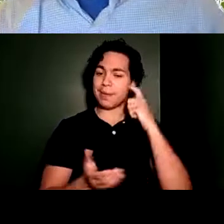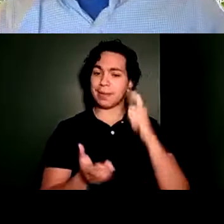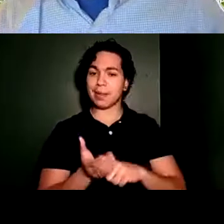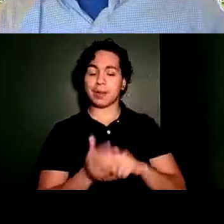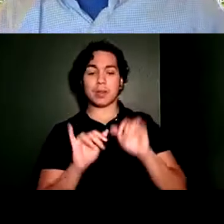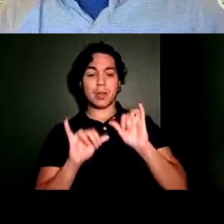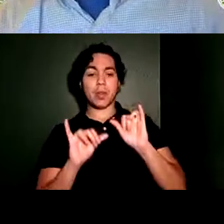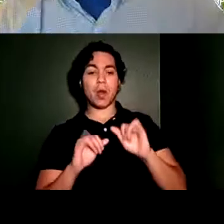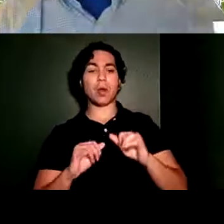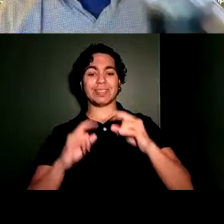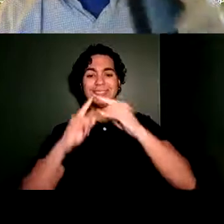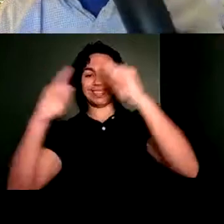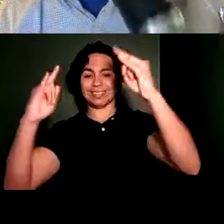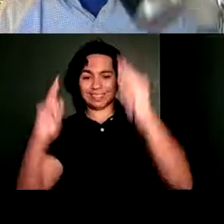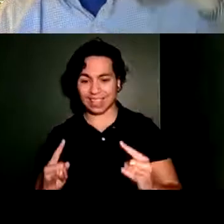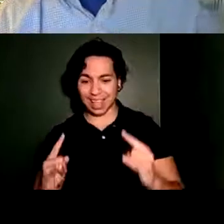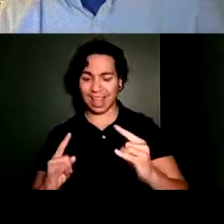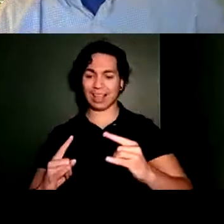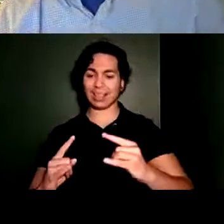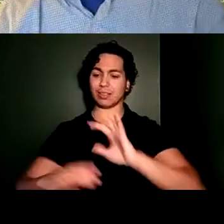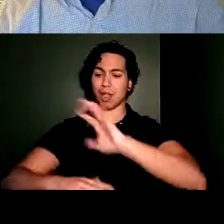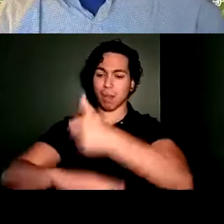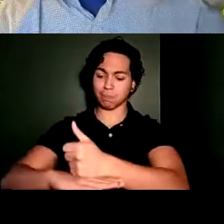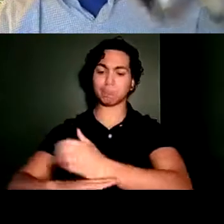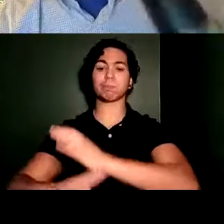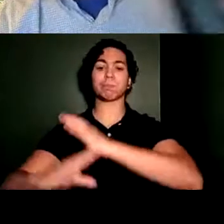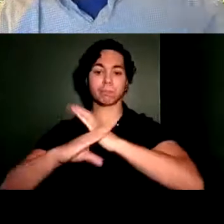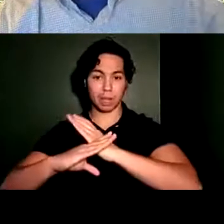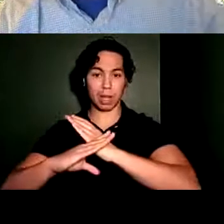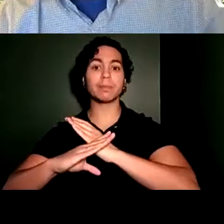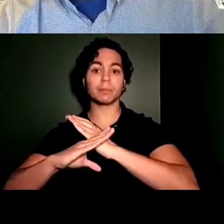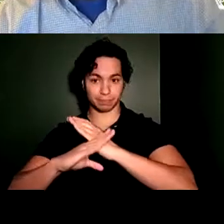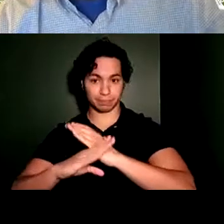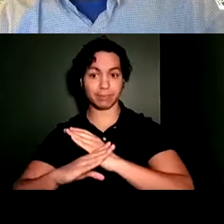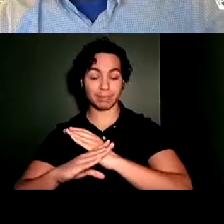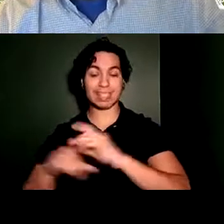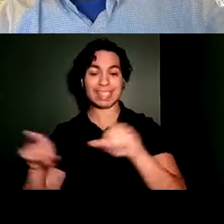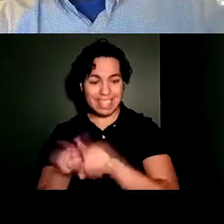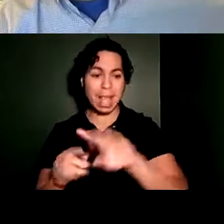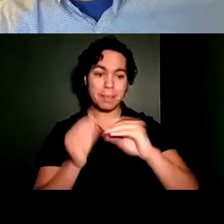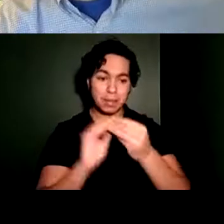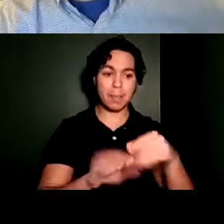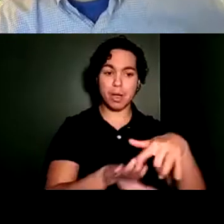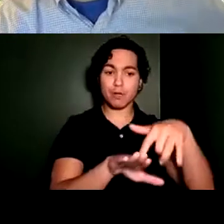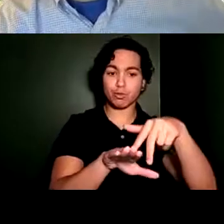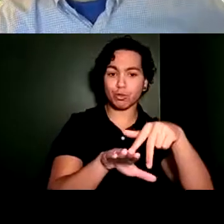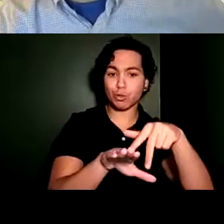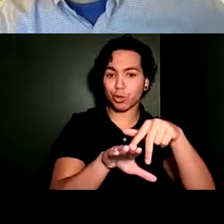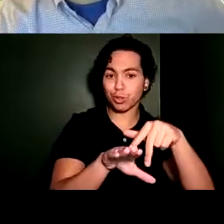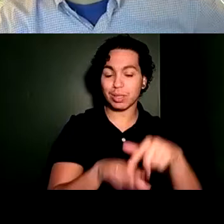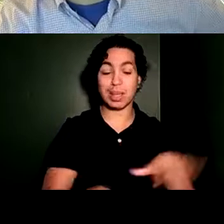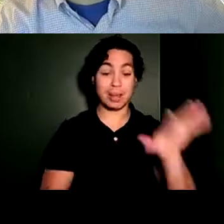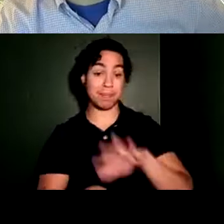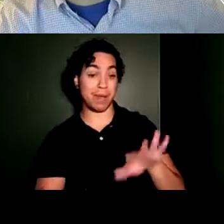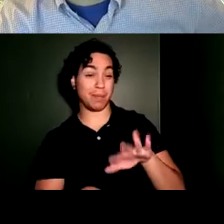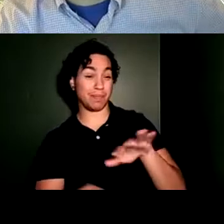the sandwich boards, those A-frame boards blocking access. It was about the same share of those as scooters. And cars, by contrast, about